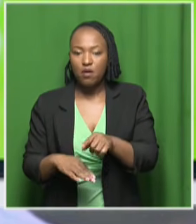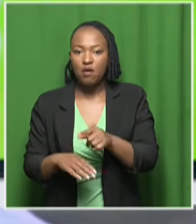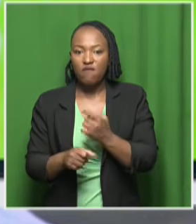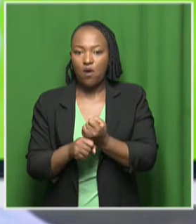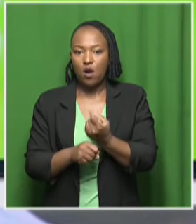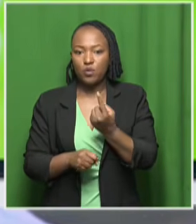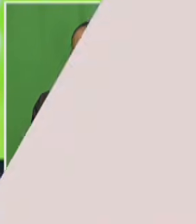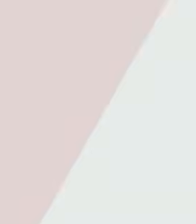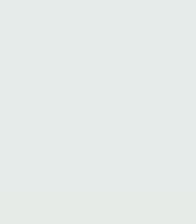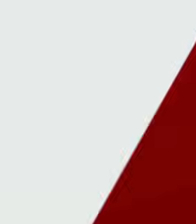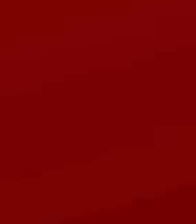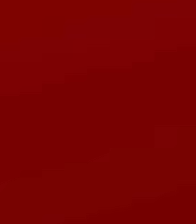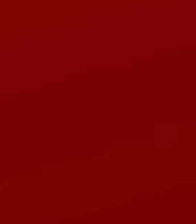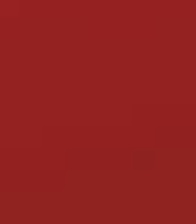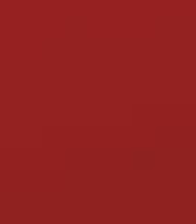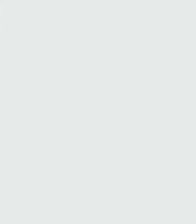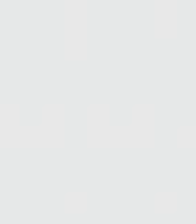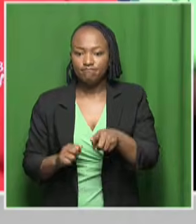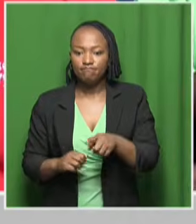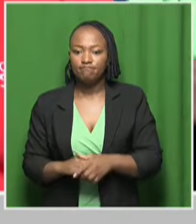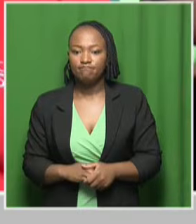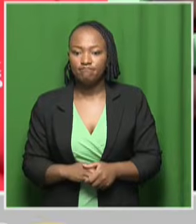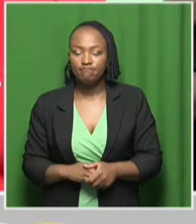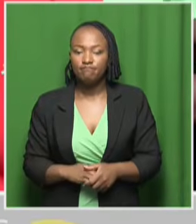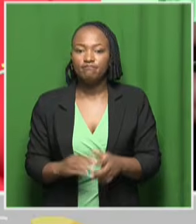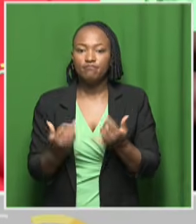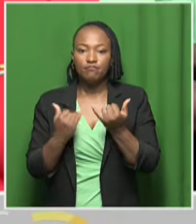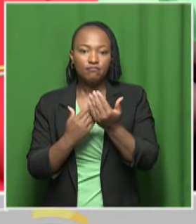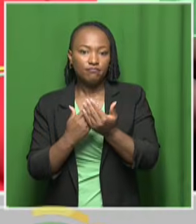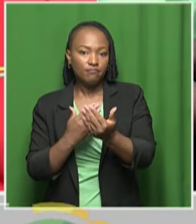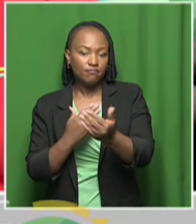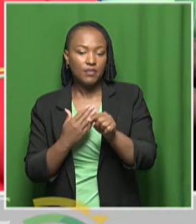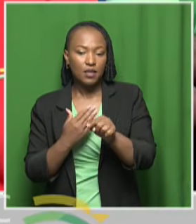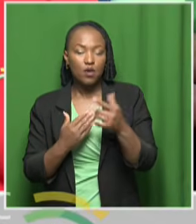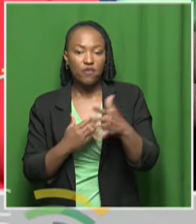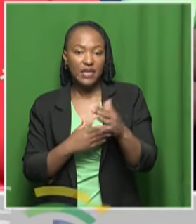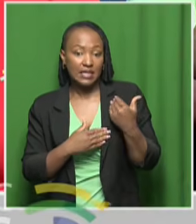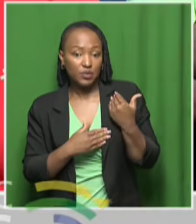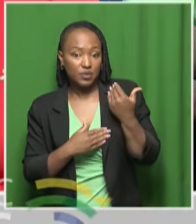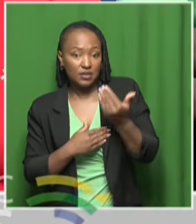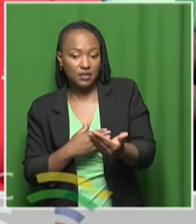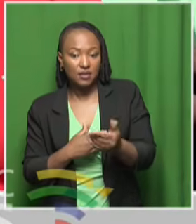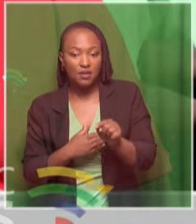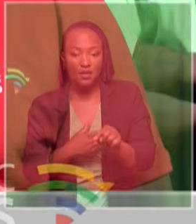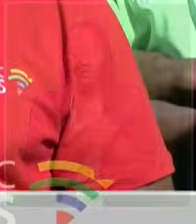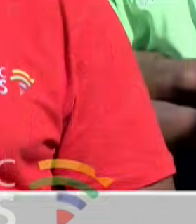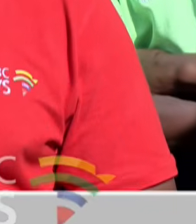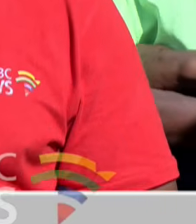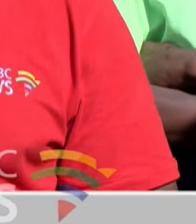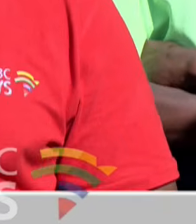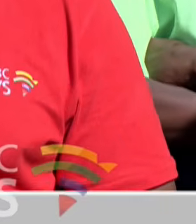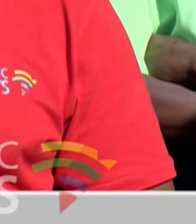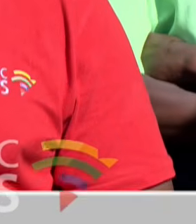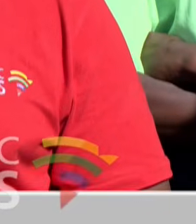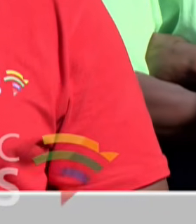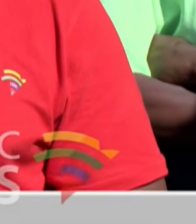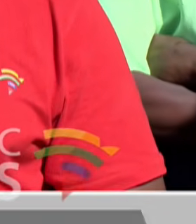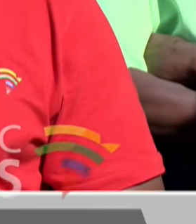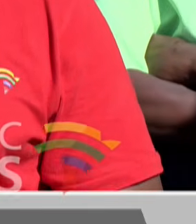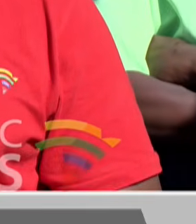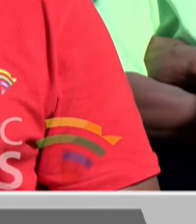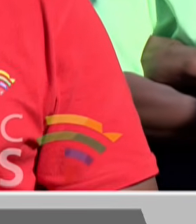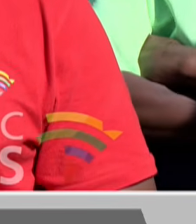water problems. Calvin, good morning to you. And of course, you know, we've seen this in various iterations over the past few months. But talk to